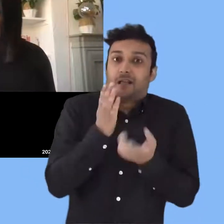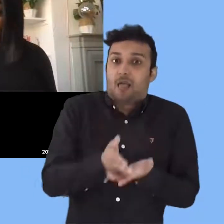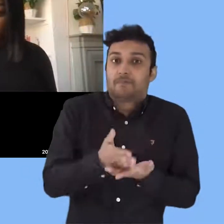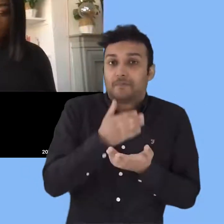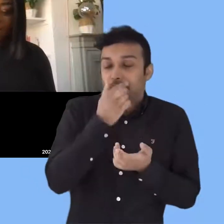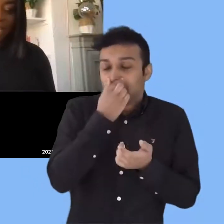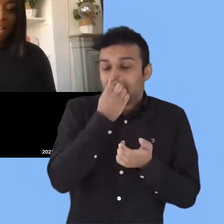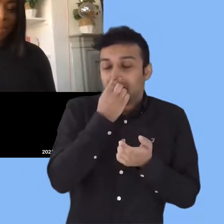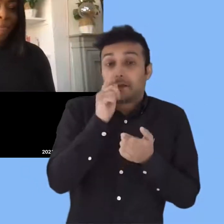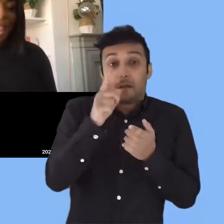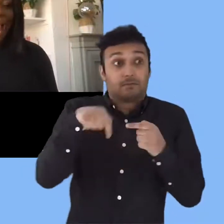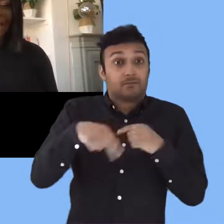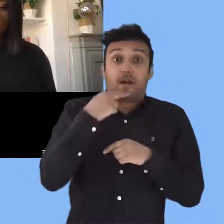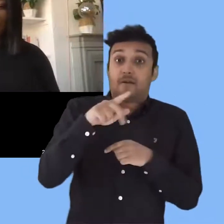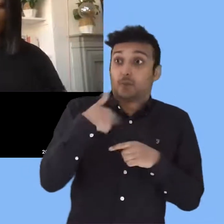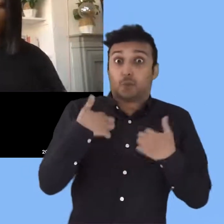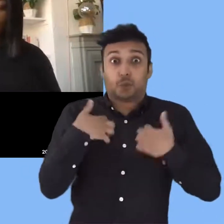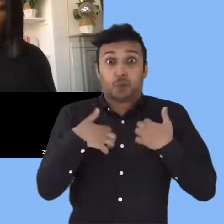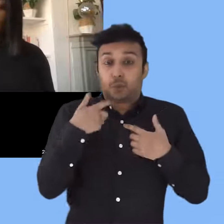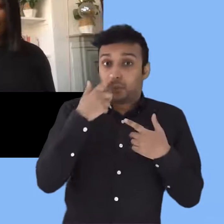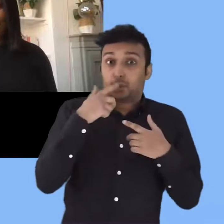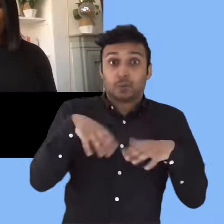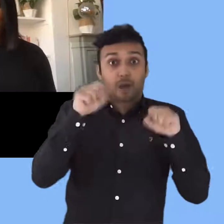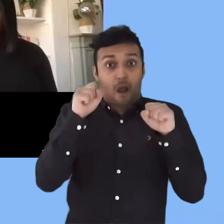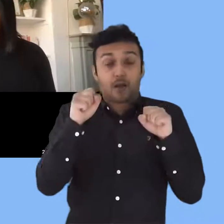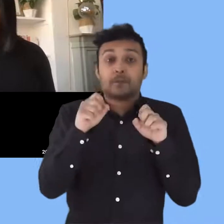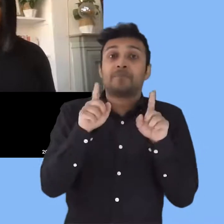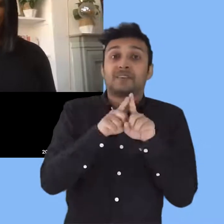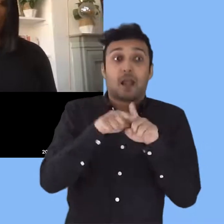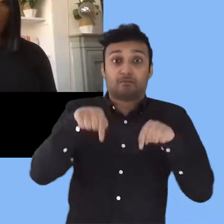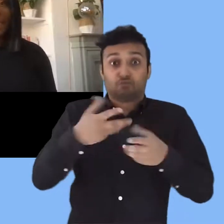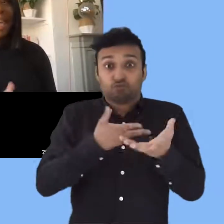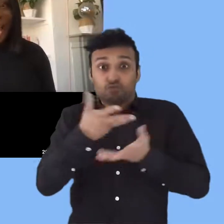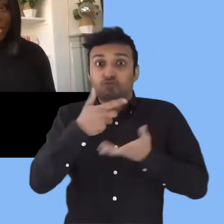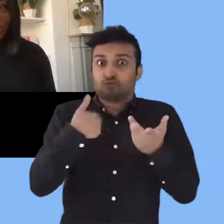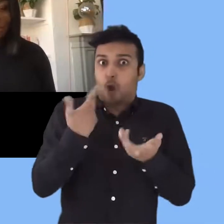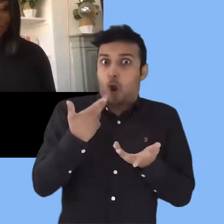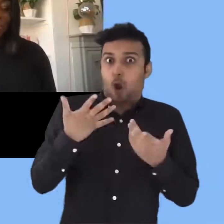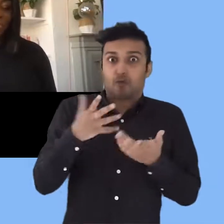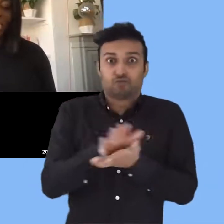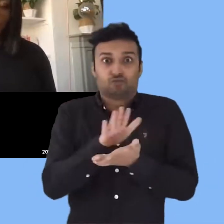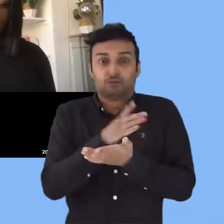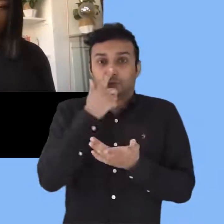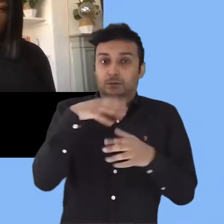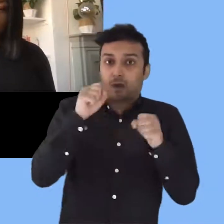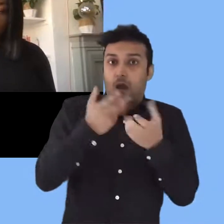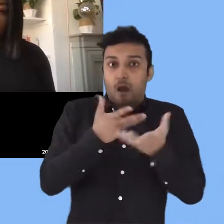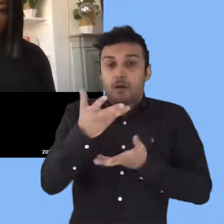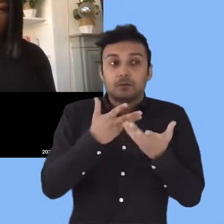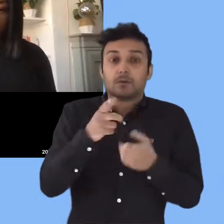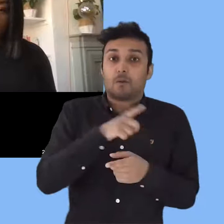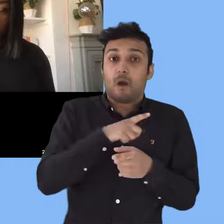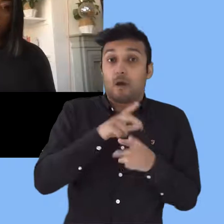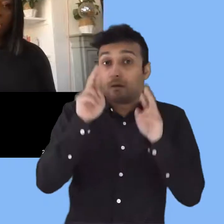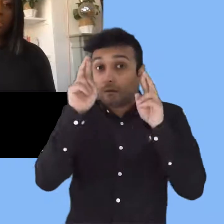this afternoon started, and to really open up, as I said, this dialogue that will lead to action for us to explore some of the things